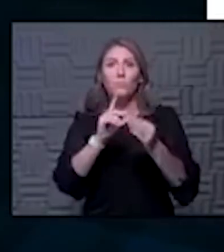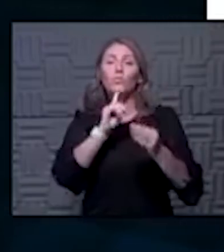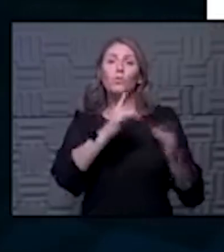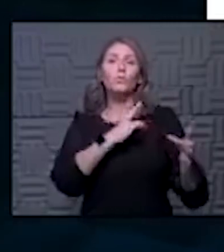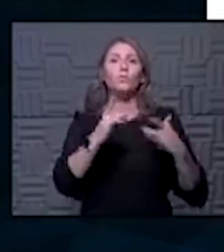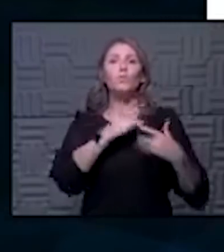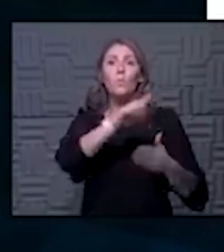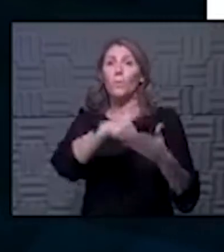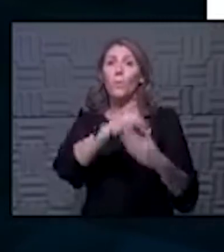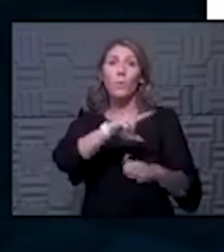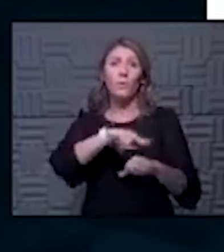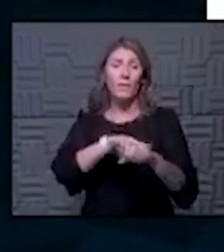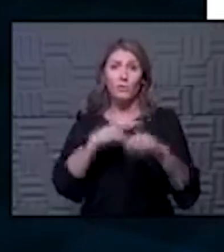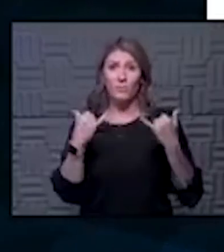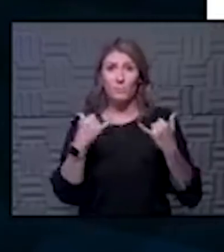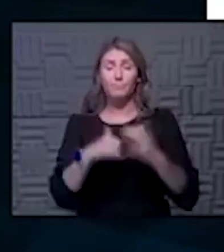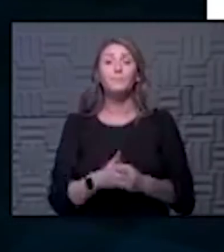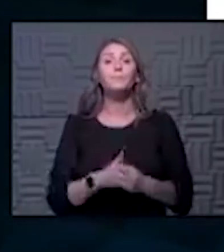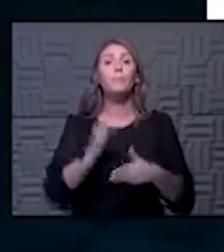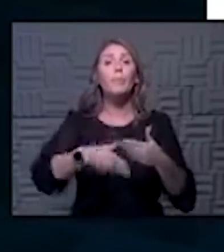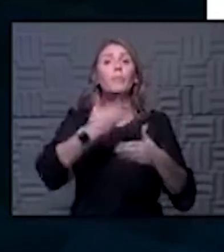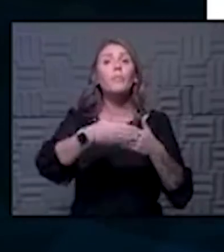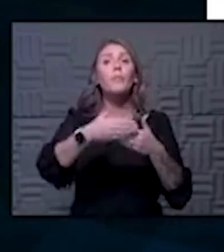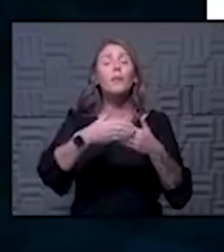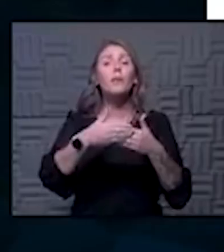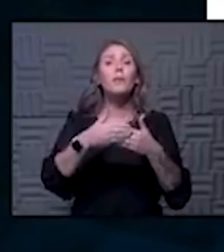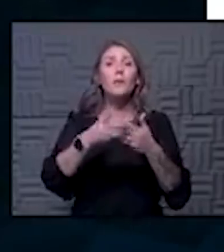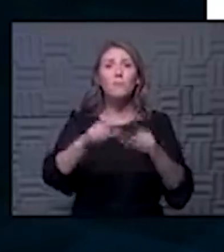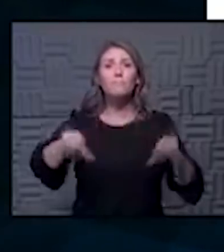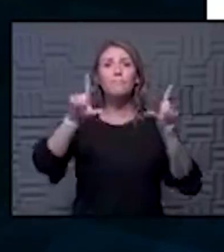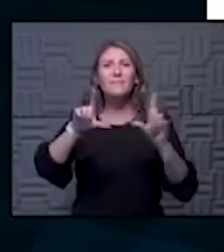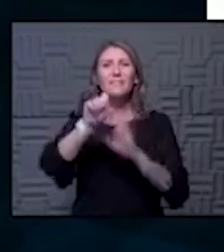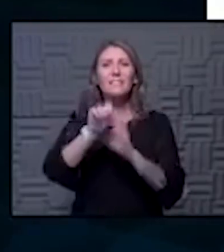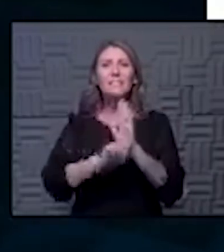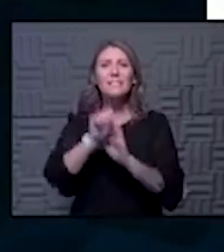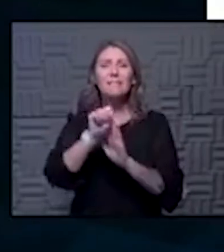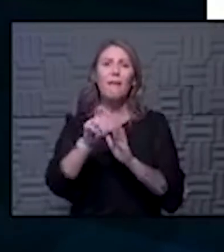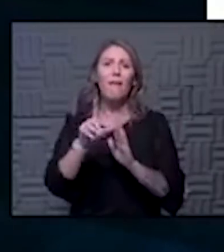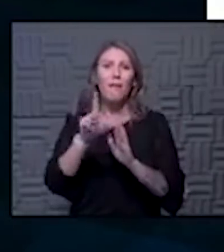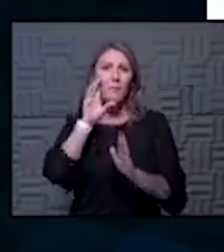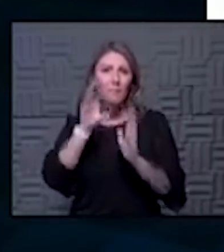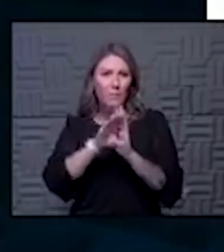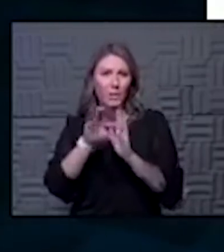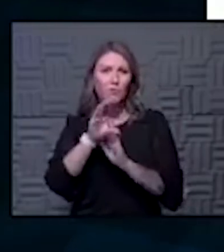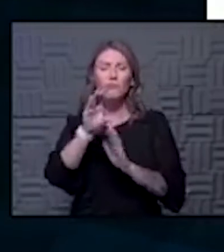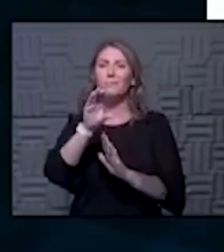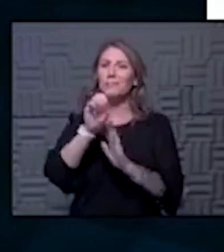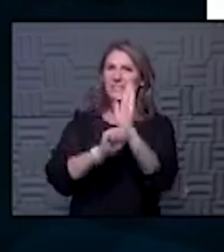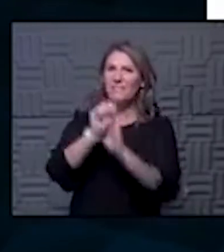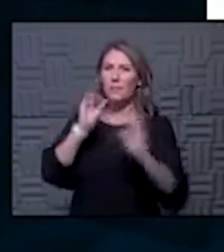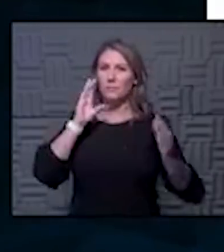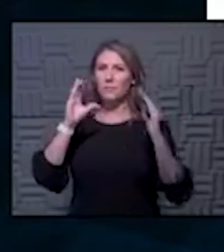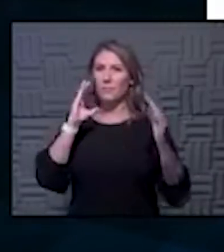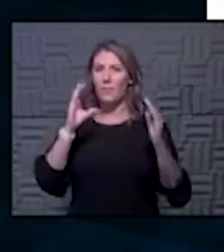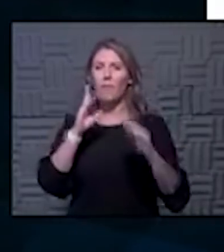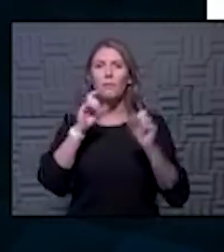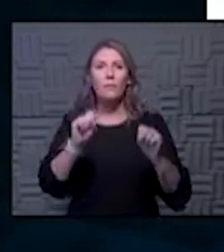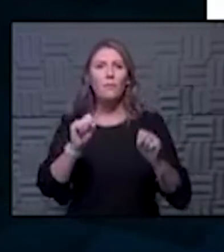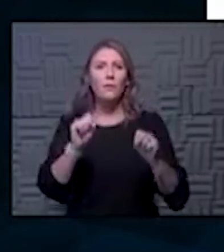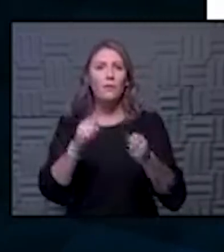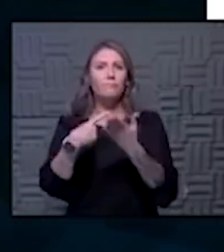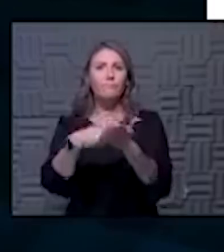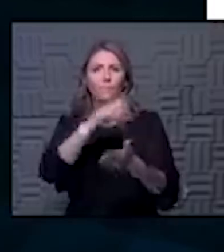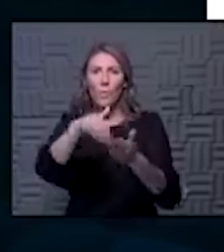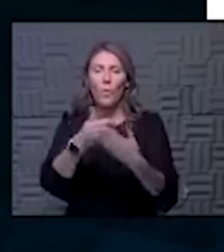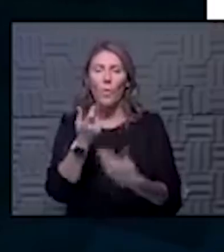today. If we then move to the next slide, looking at some state pictures. So I just have states here for comparison. We can talk about all of them